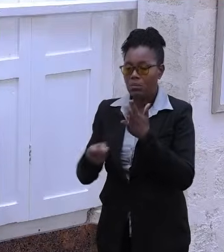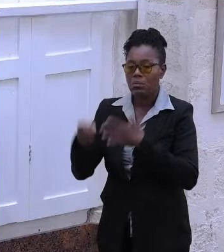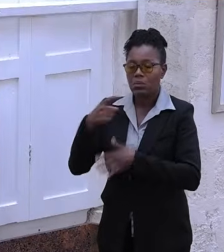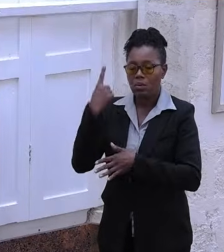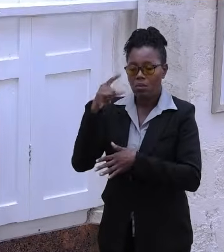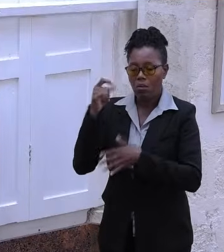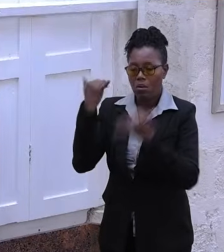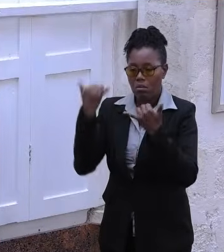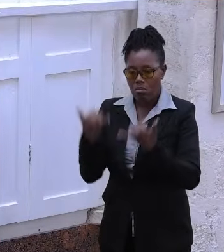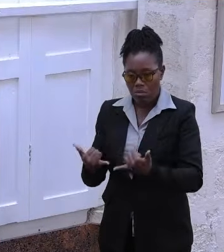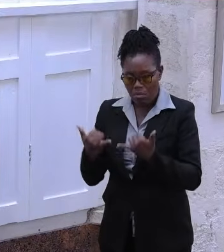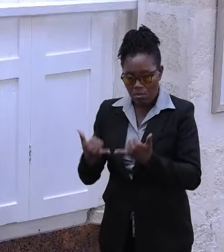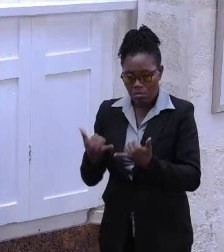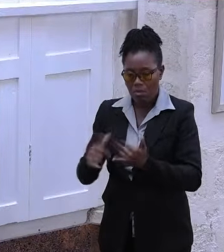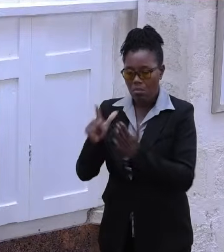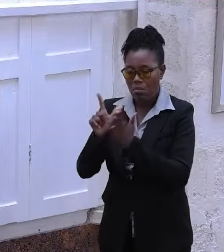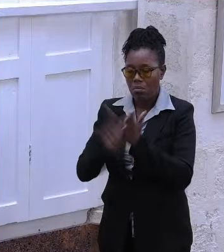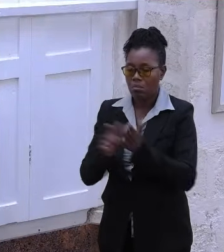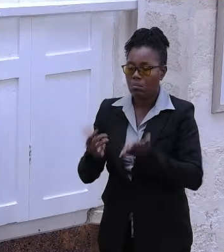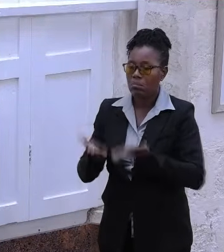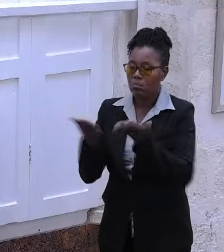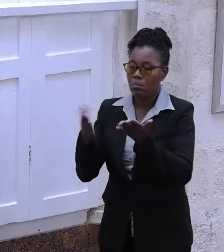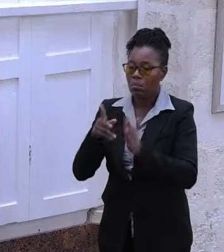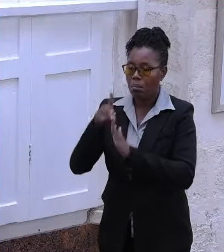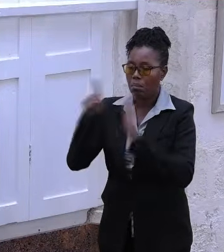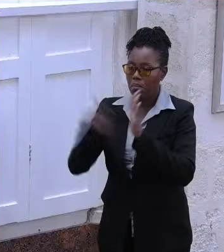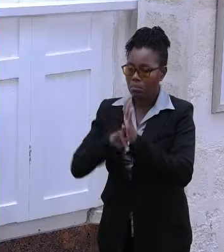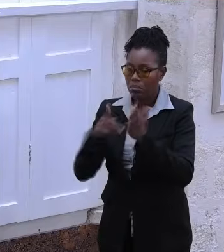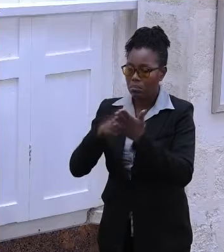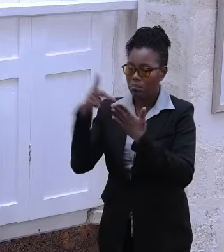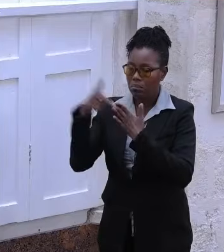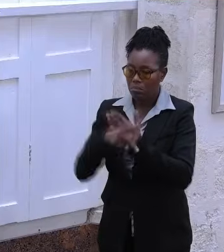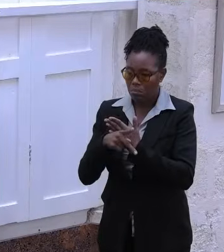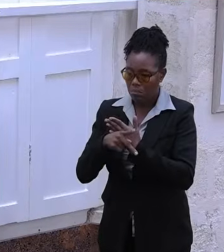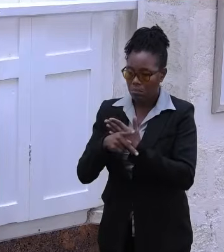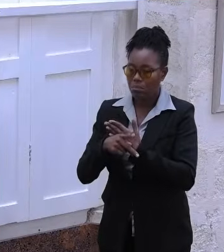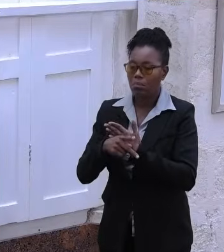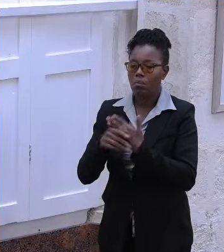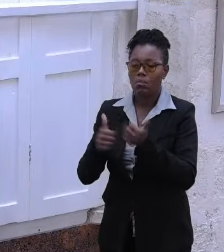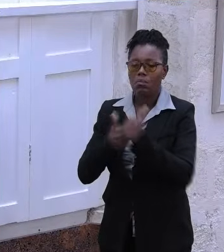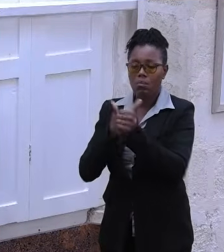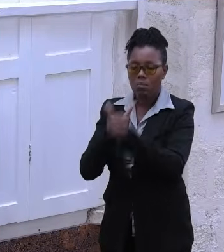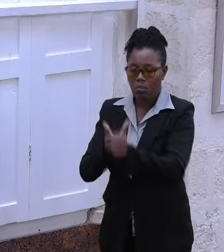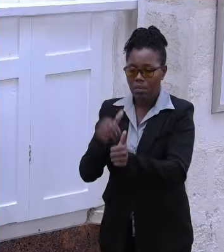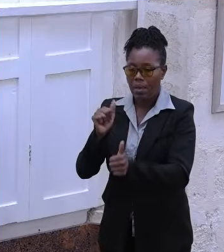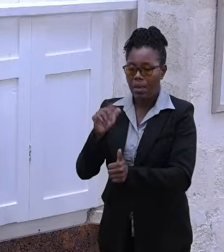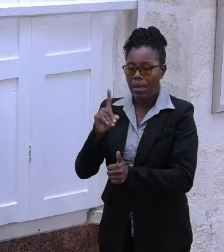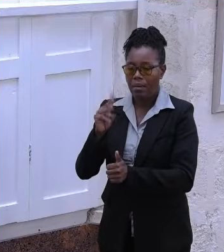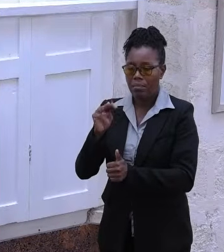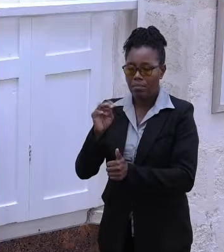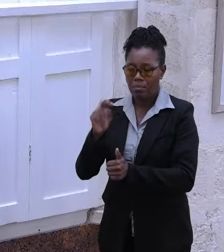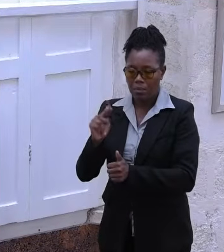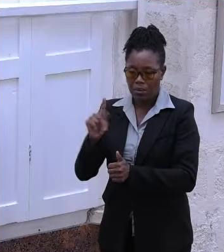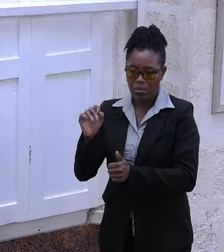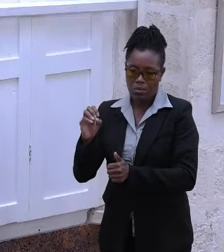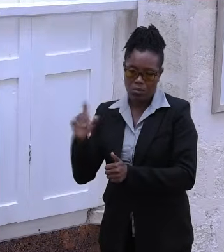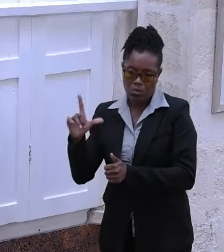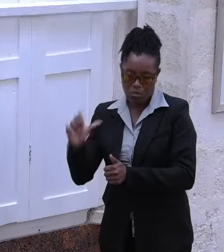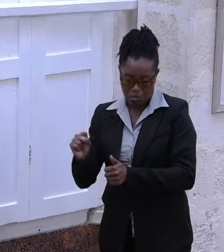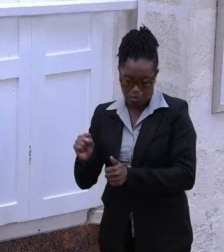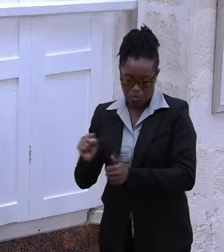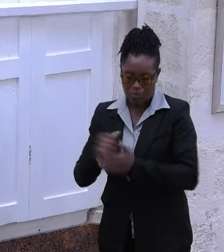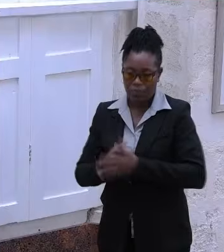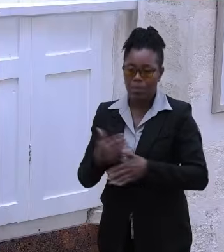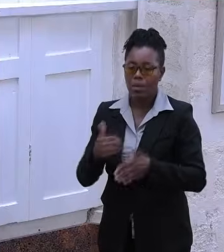modern legislative and policy programming, followed by the administrative tools to get us where we need to